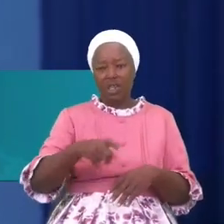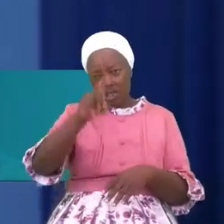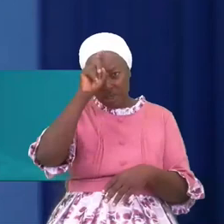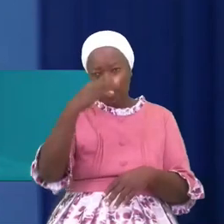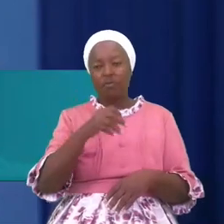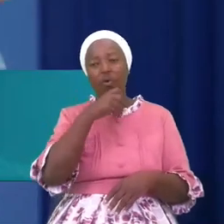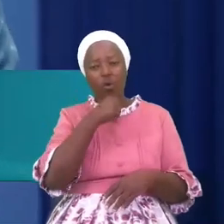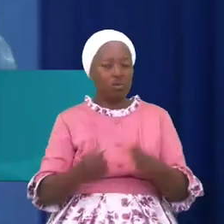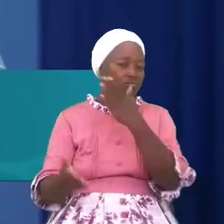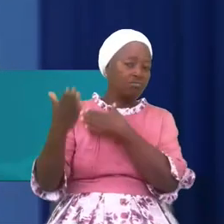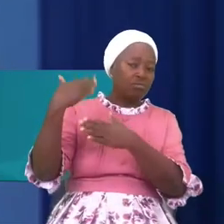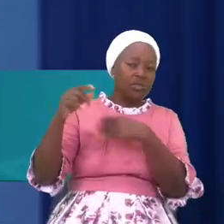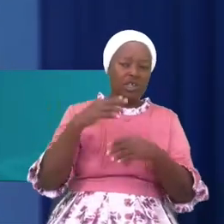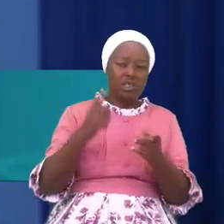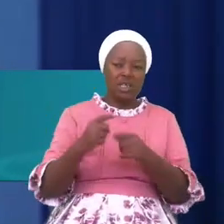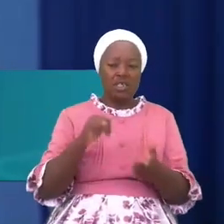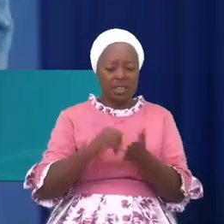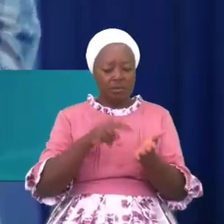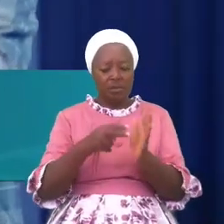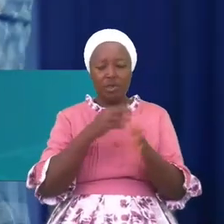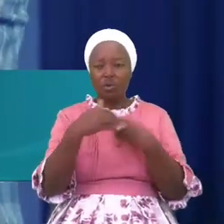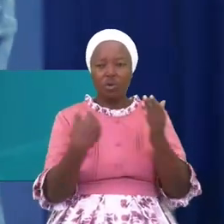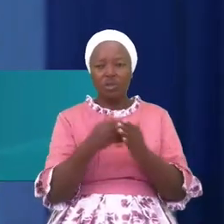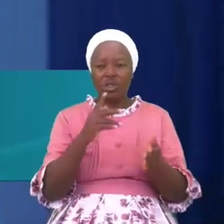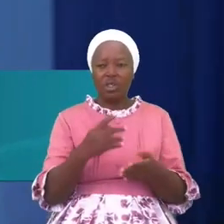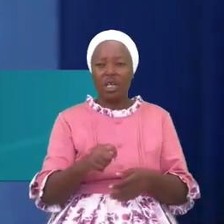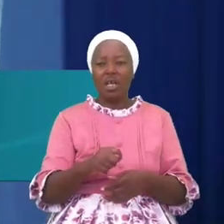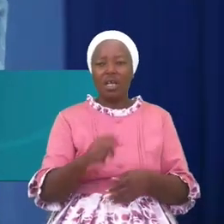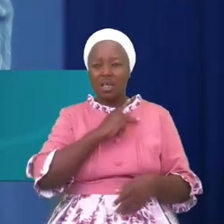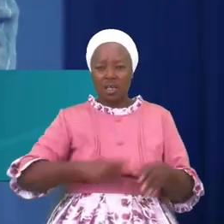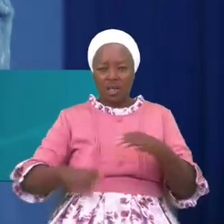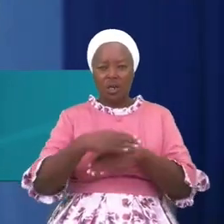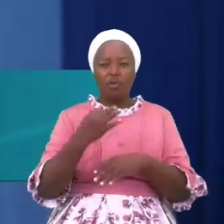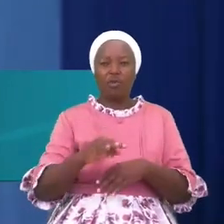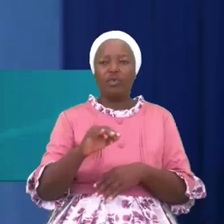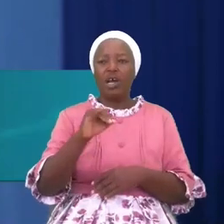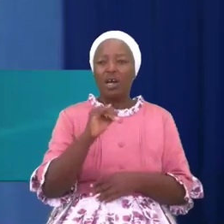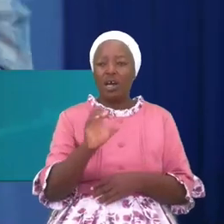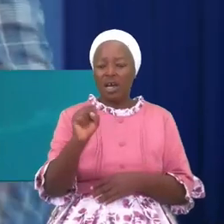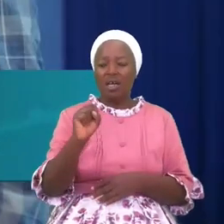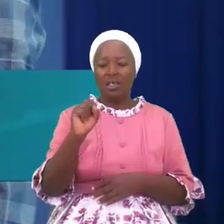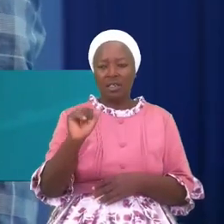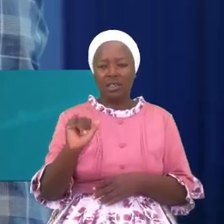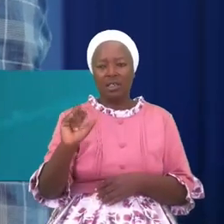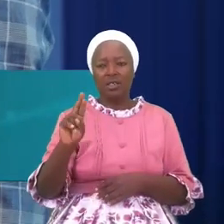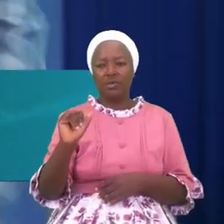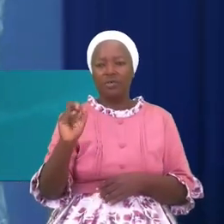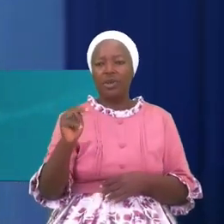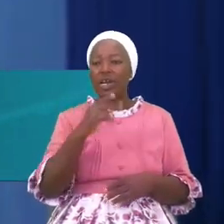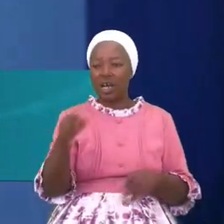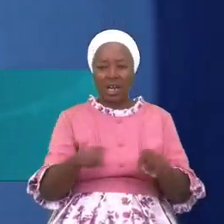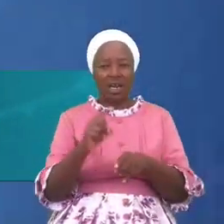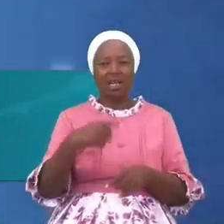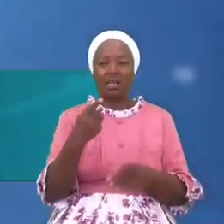the Assyrians, they're like grass. He means all those empires of the Grecian emperor.